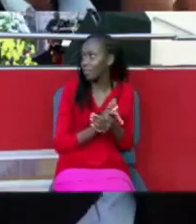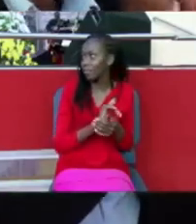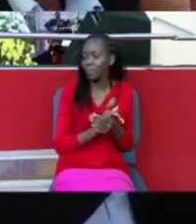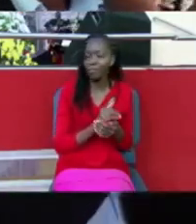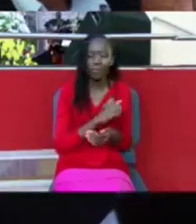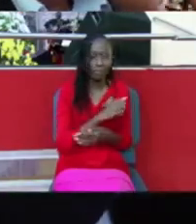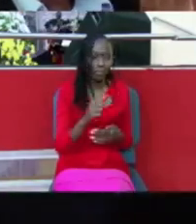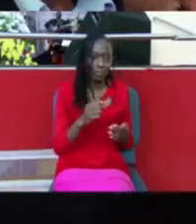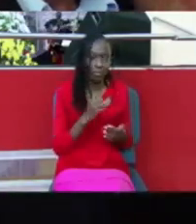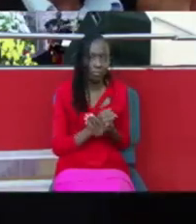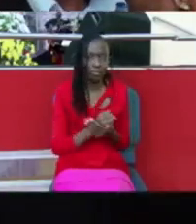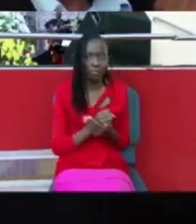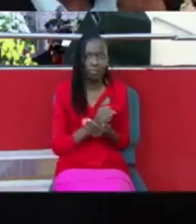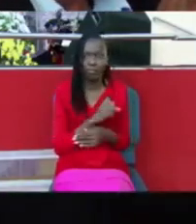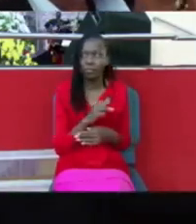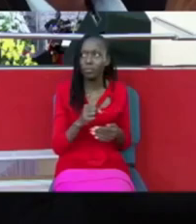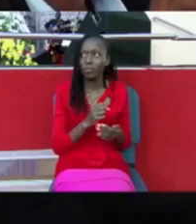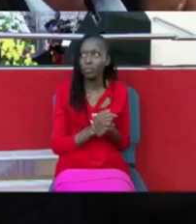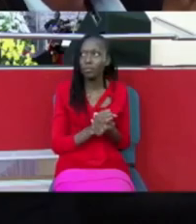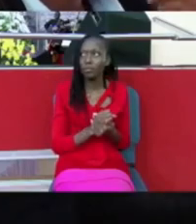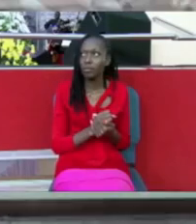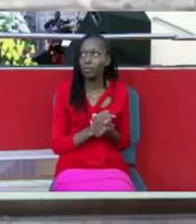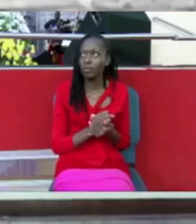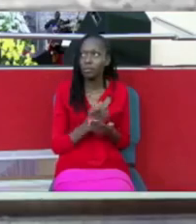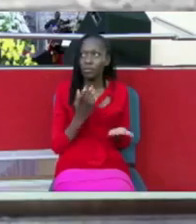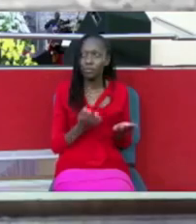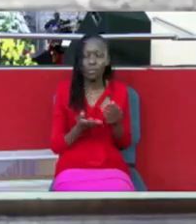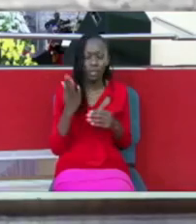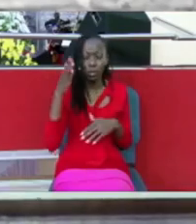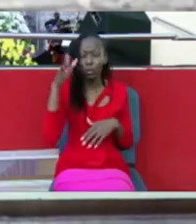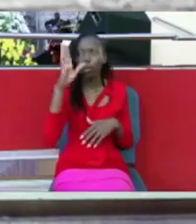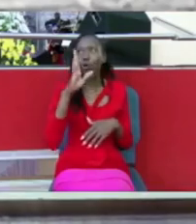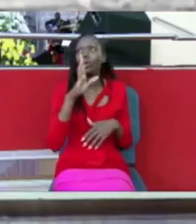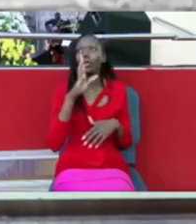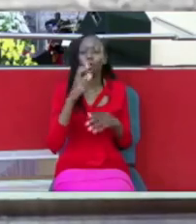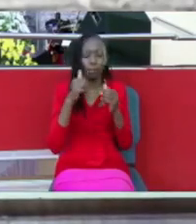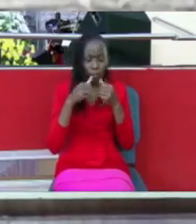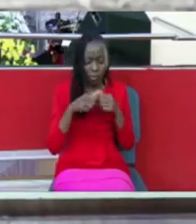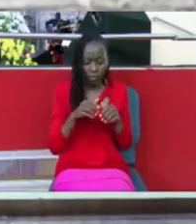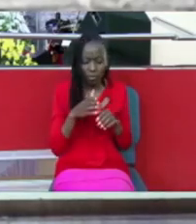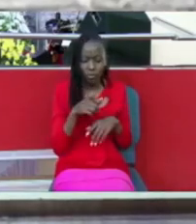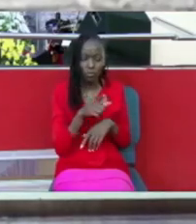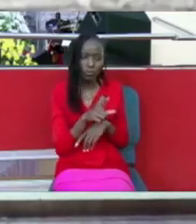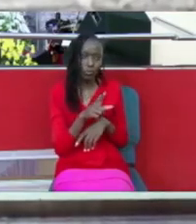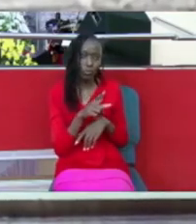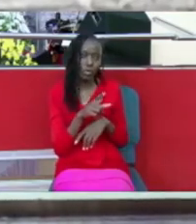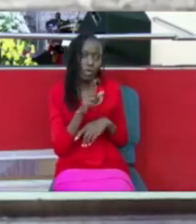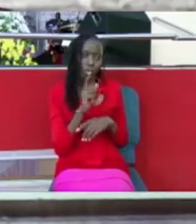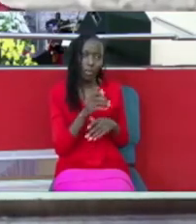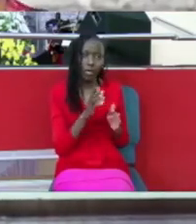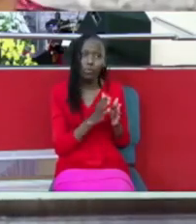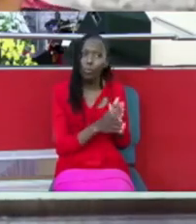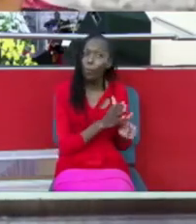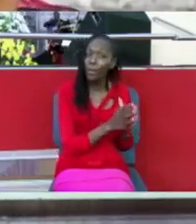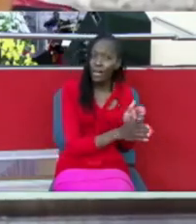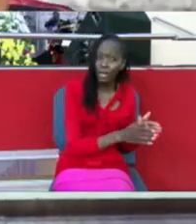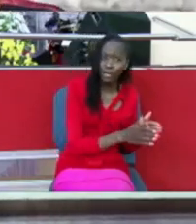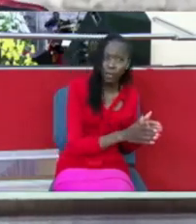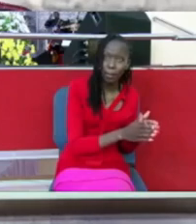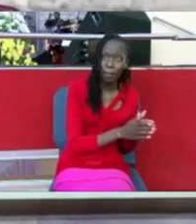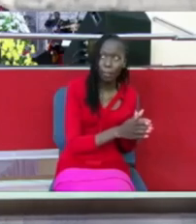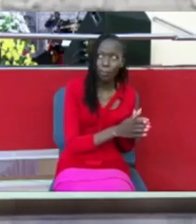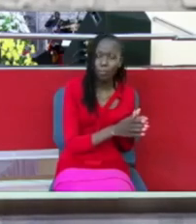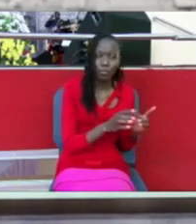Amen. Amen. May the Lord bless you. Bwana akubariki. May you purpose. Hebu kusudi.